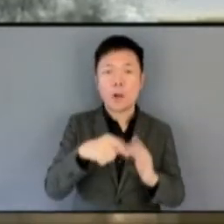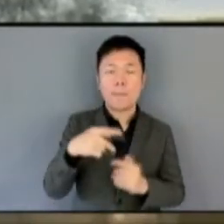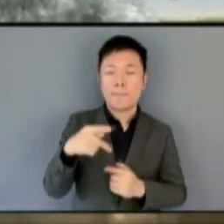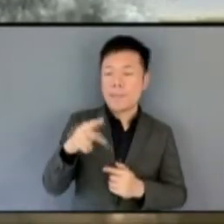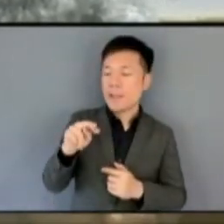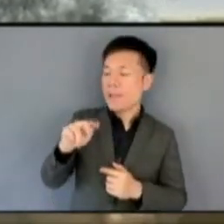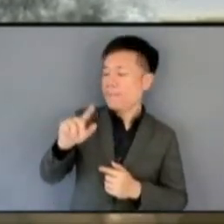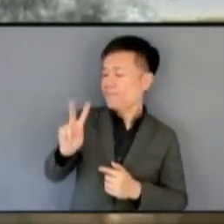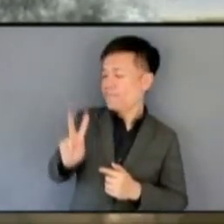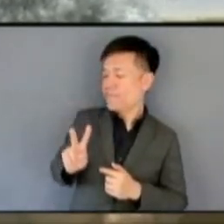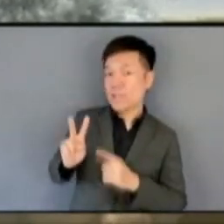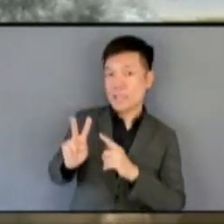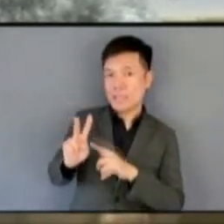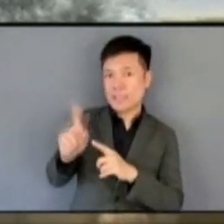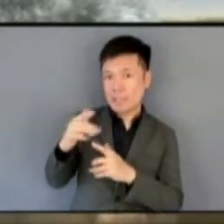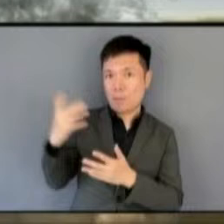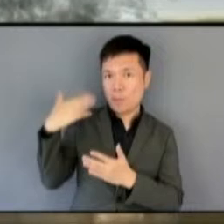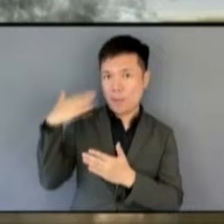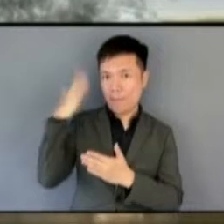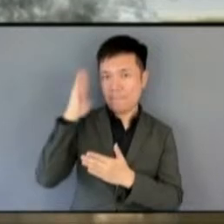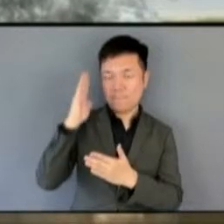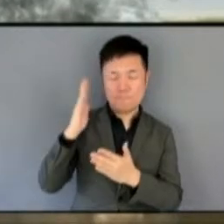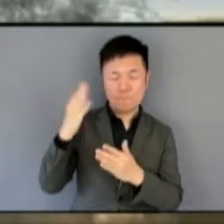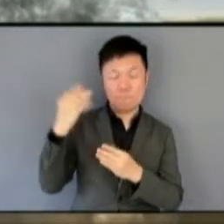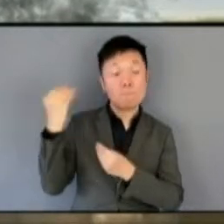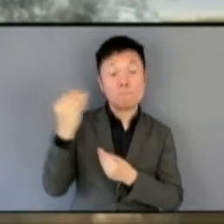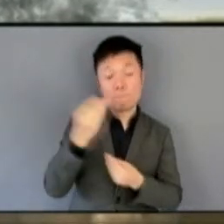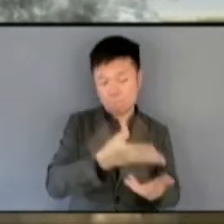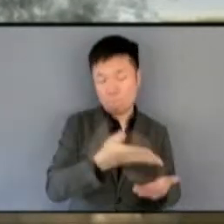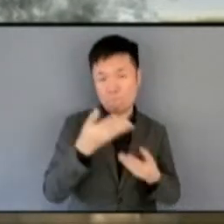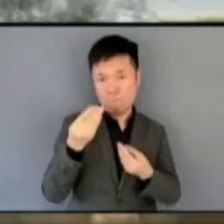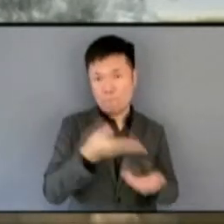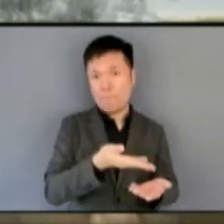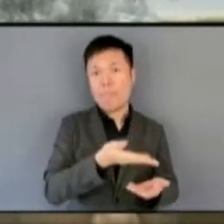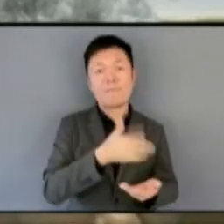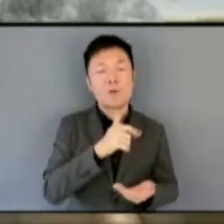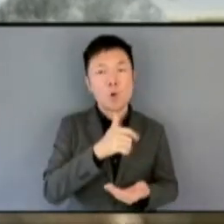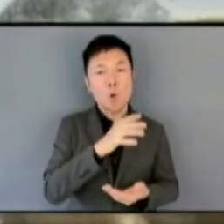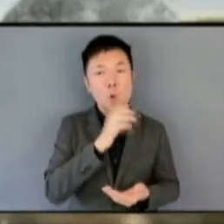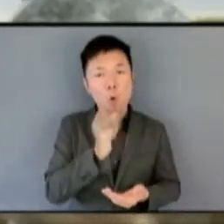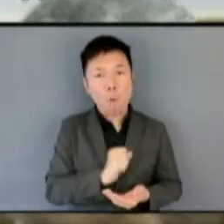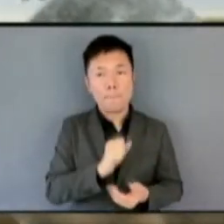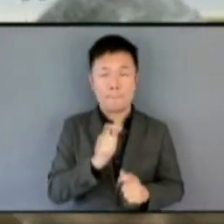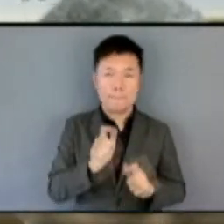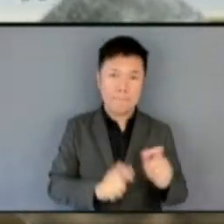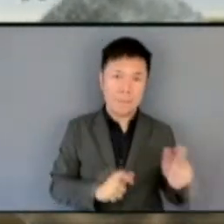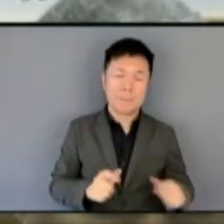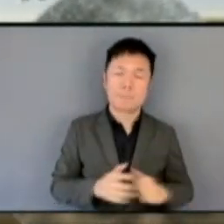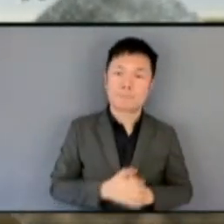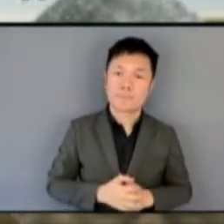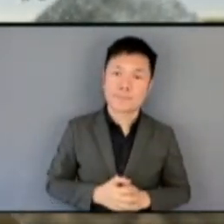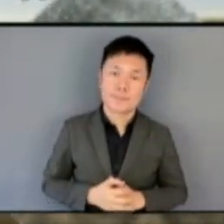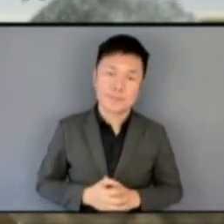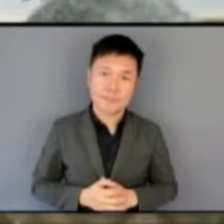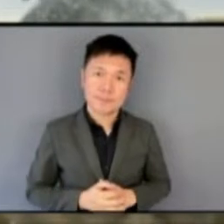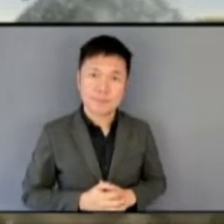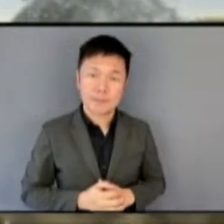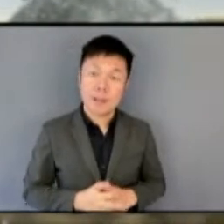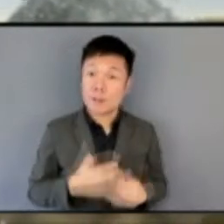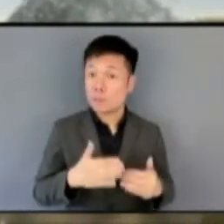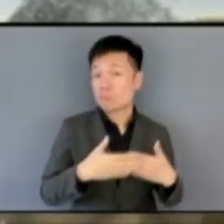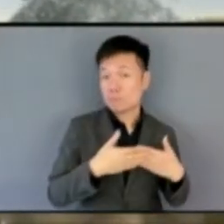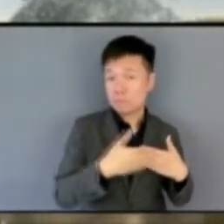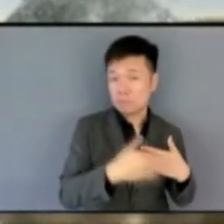PMVY is being implemented. I firmly believe that deliberations held during this conference will